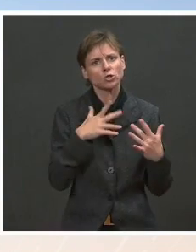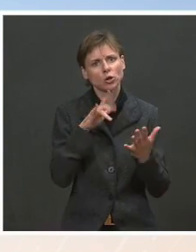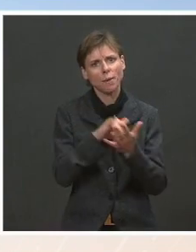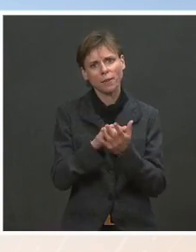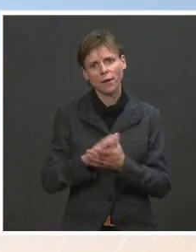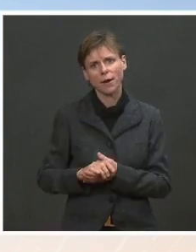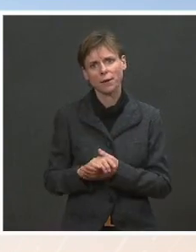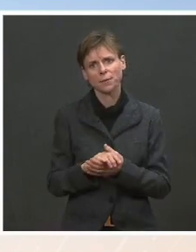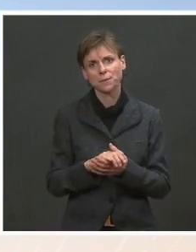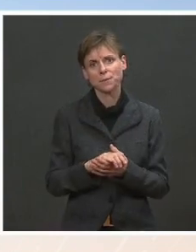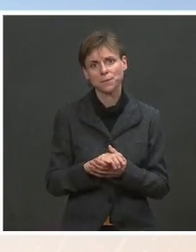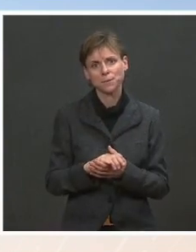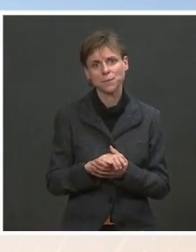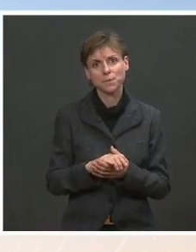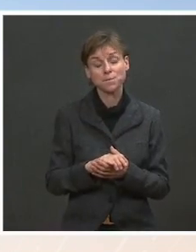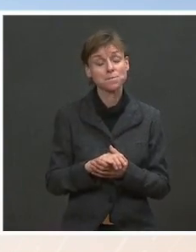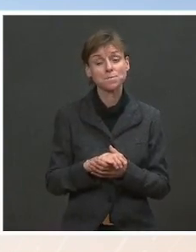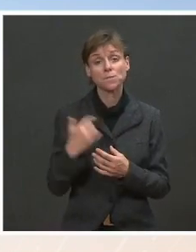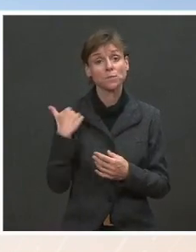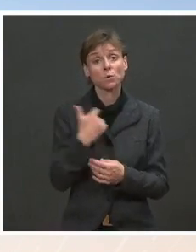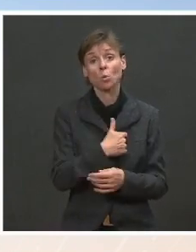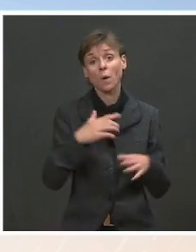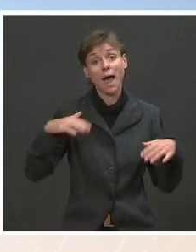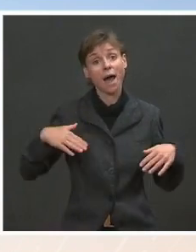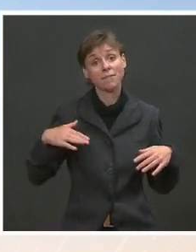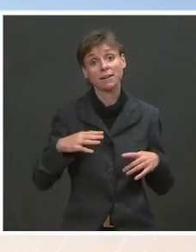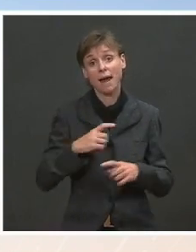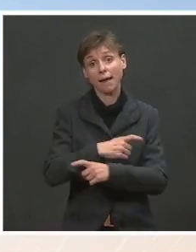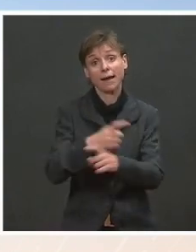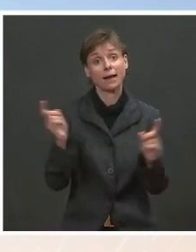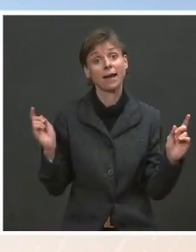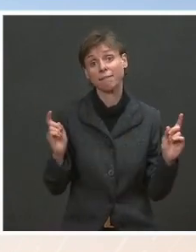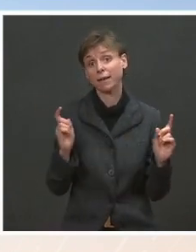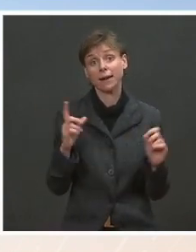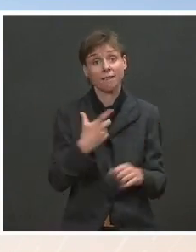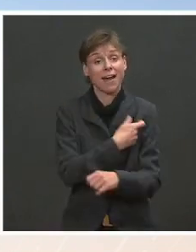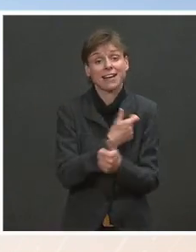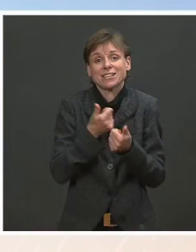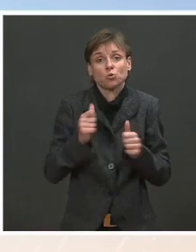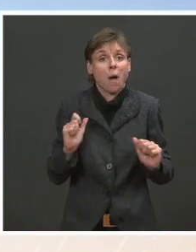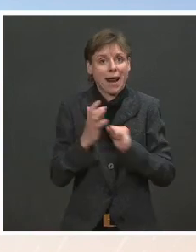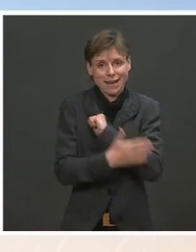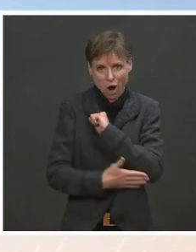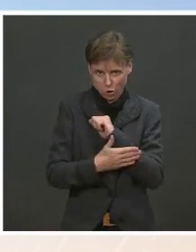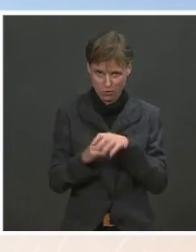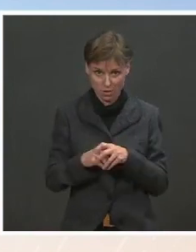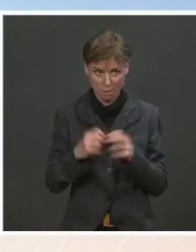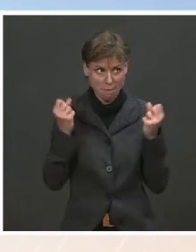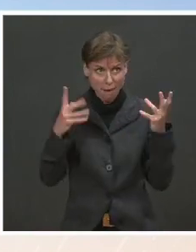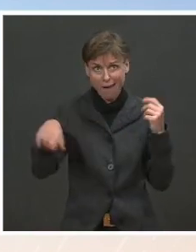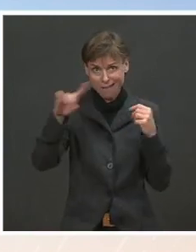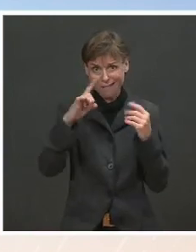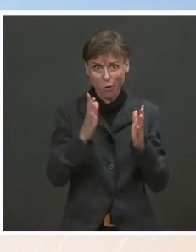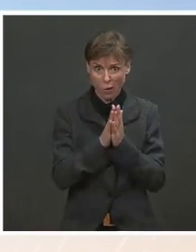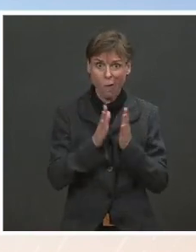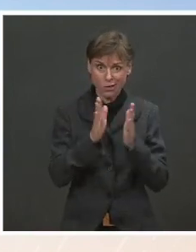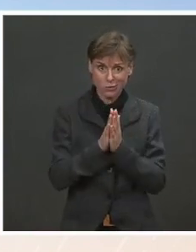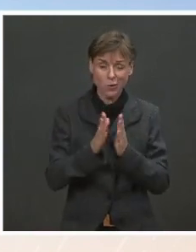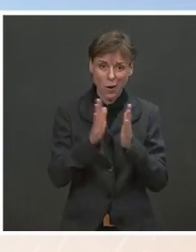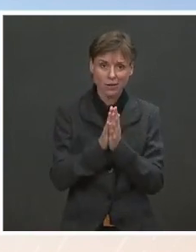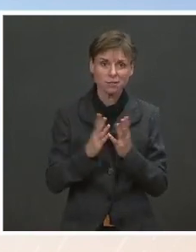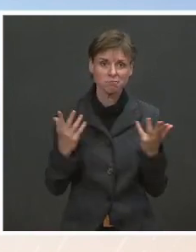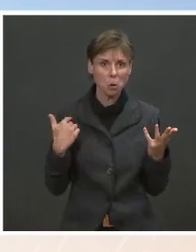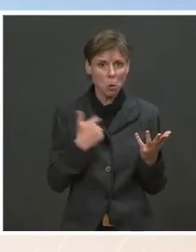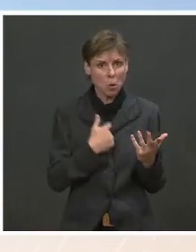yet provided vaccine doses to any country. We of course have a range of requests and a number of requests, and we will